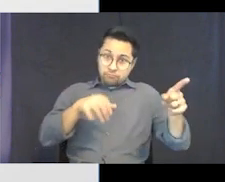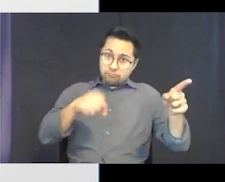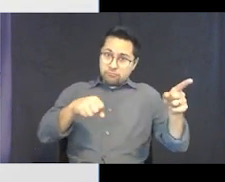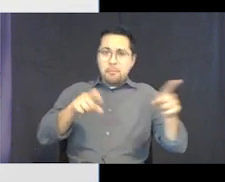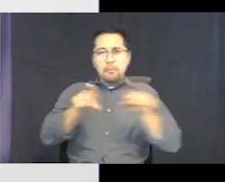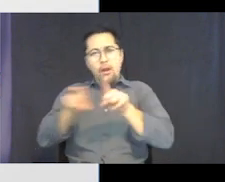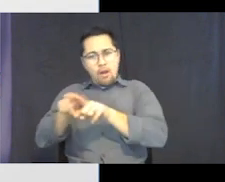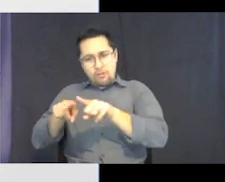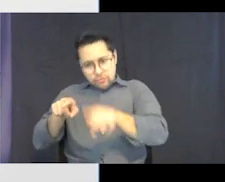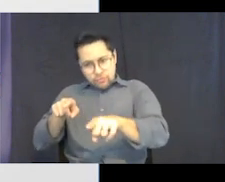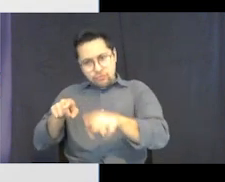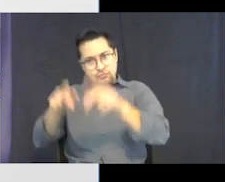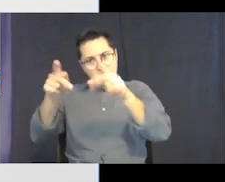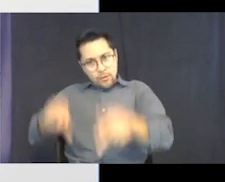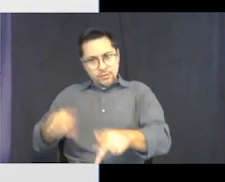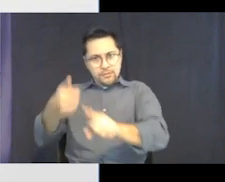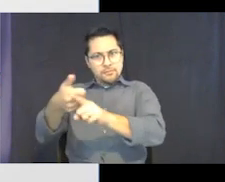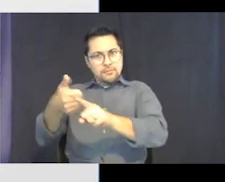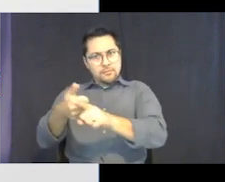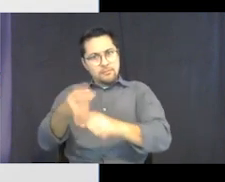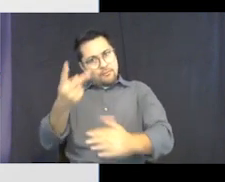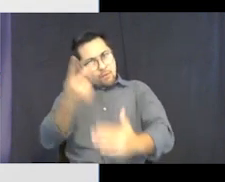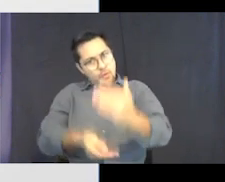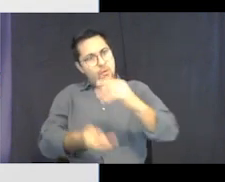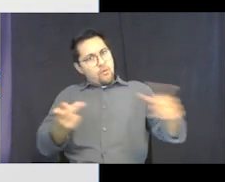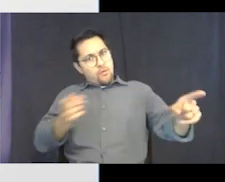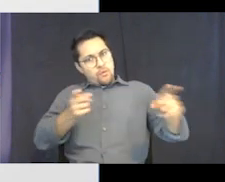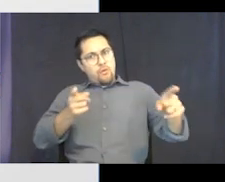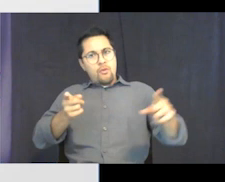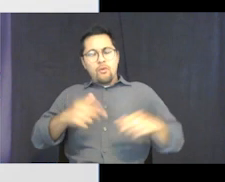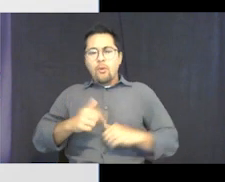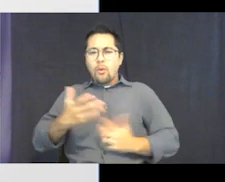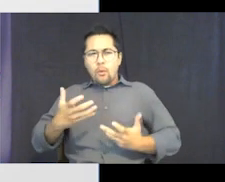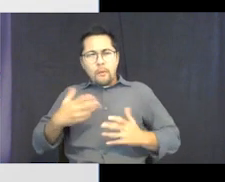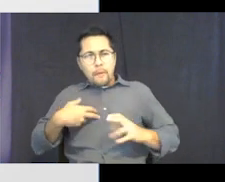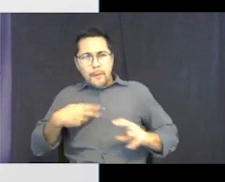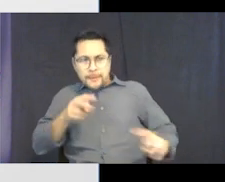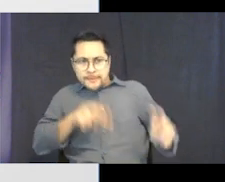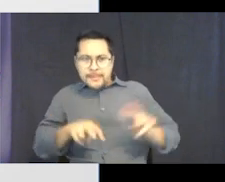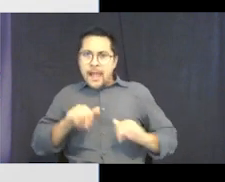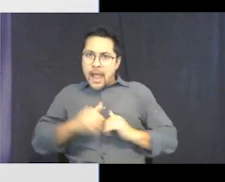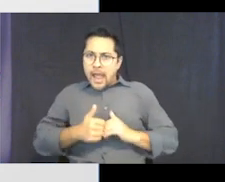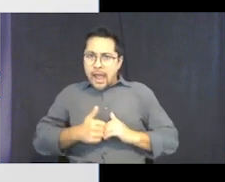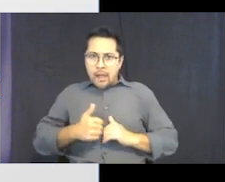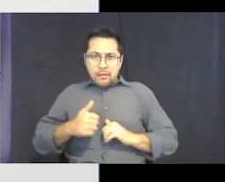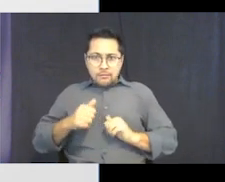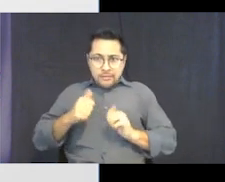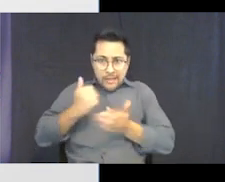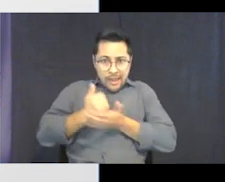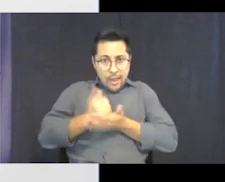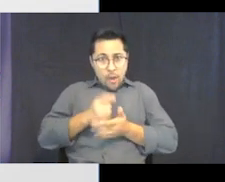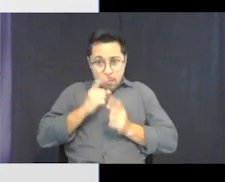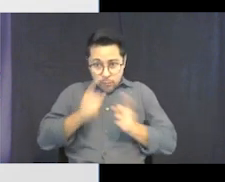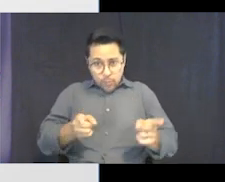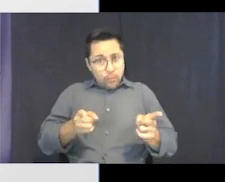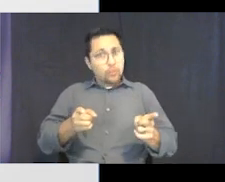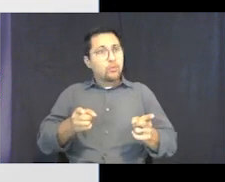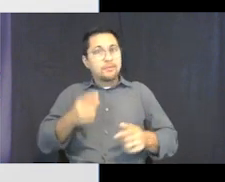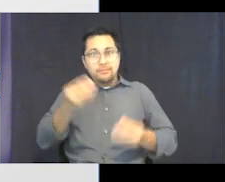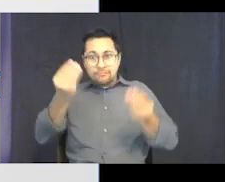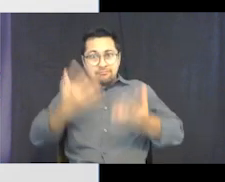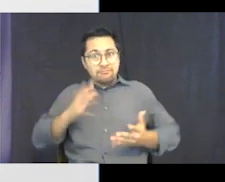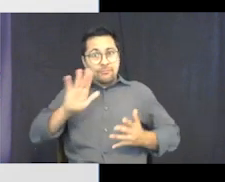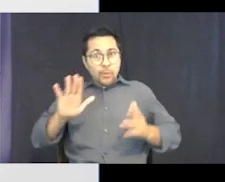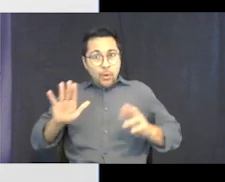the consumer, the child. We want to look at how can we help you, tell us what your needs